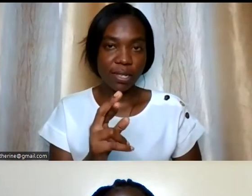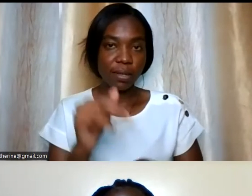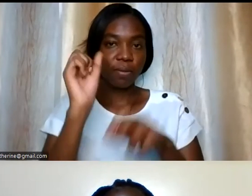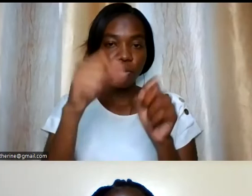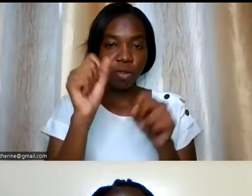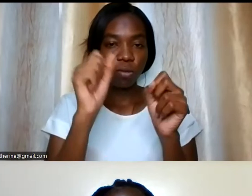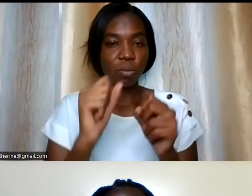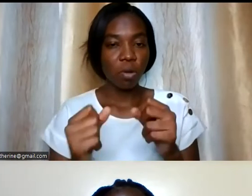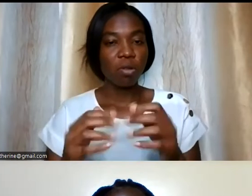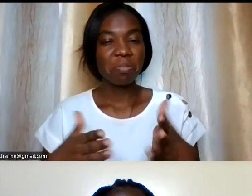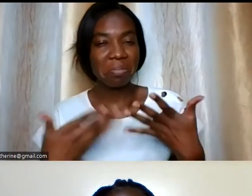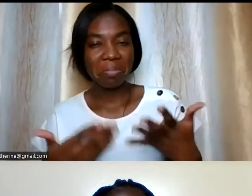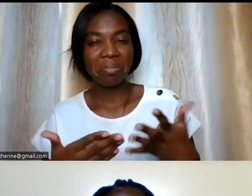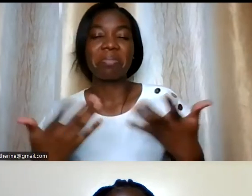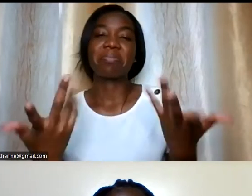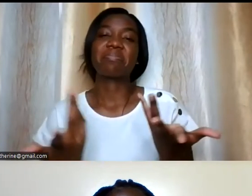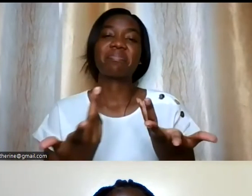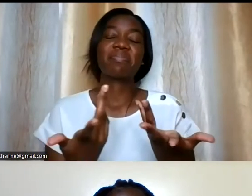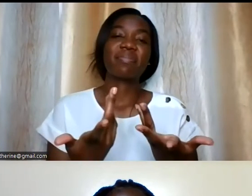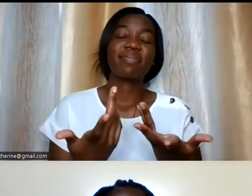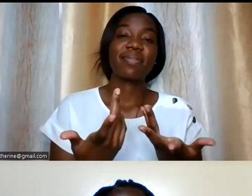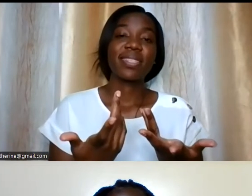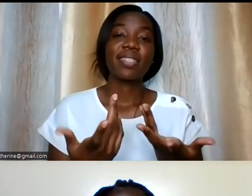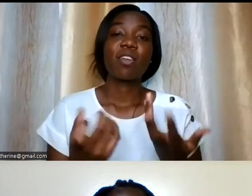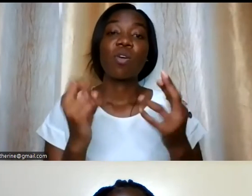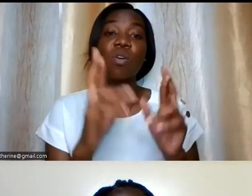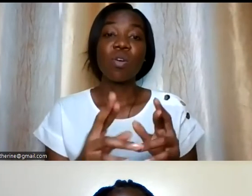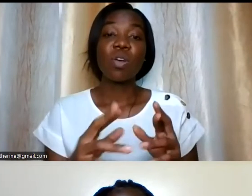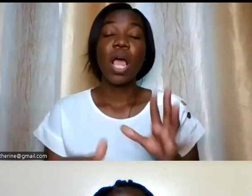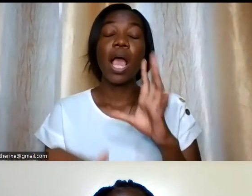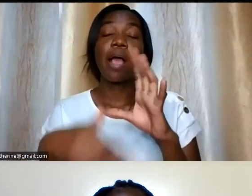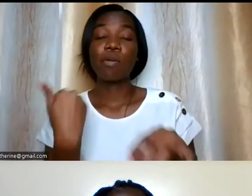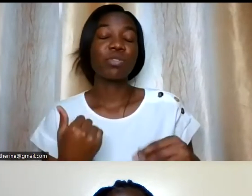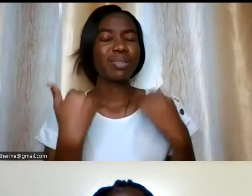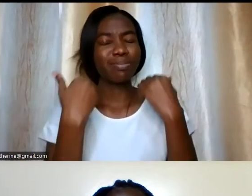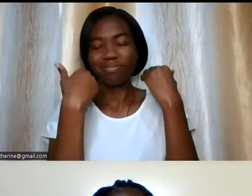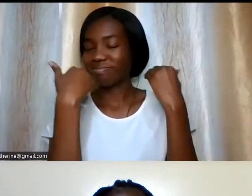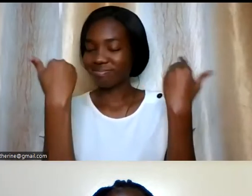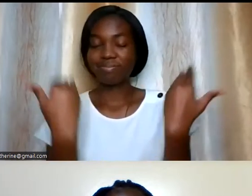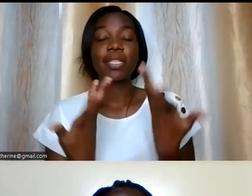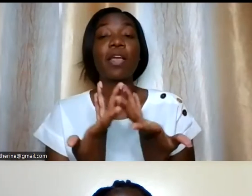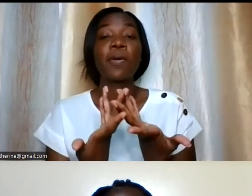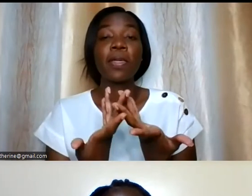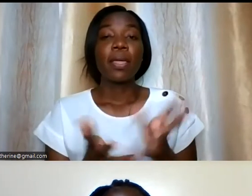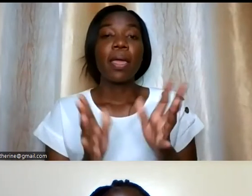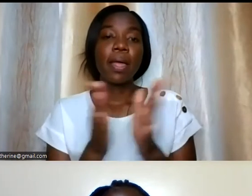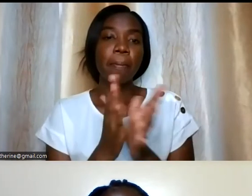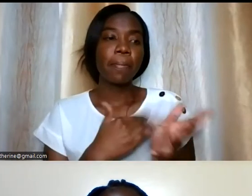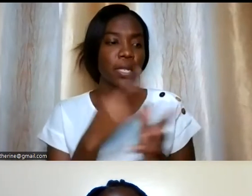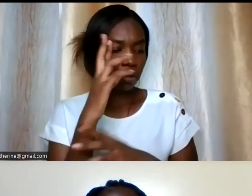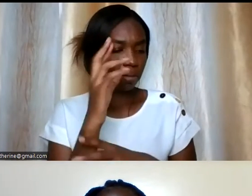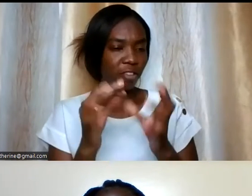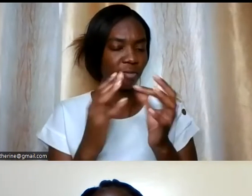rather can bring out their frustrations. And I remembered, if I'm not wrong,